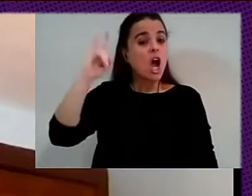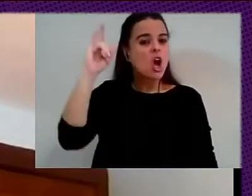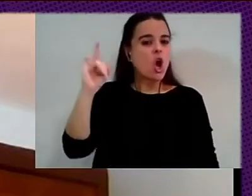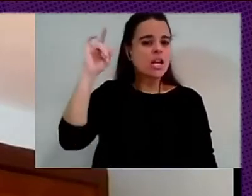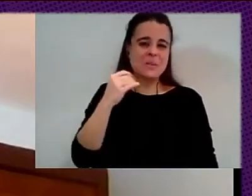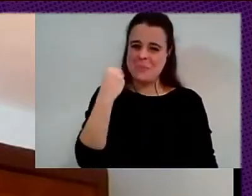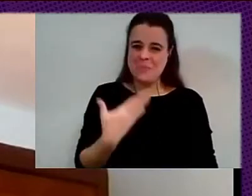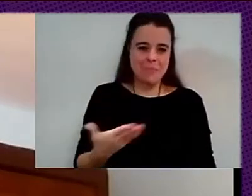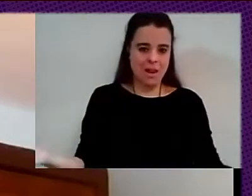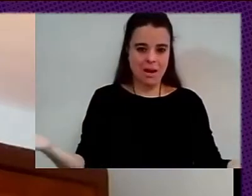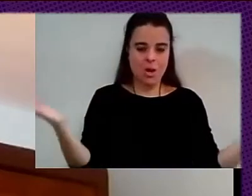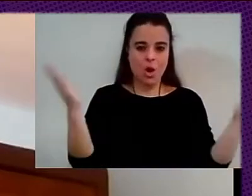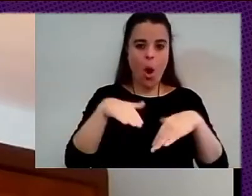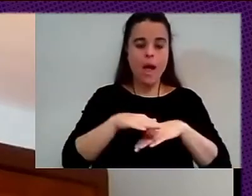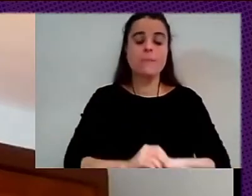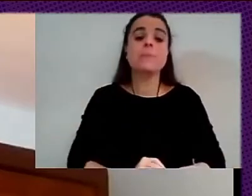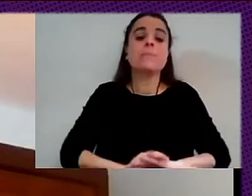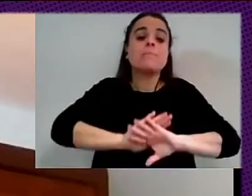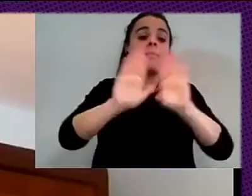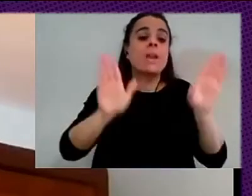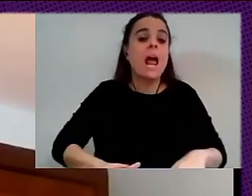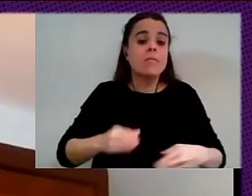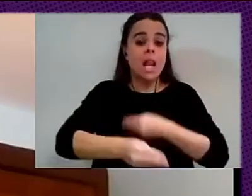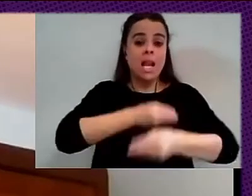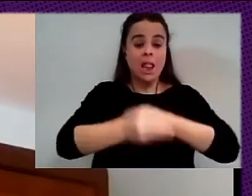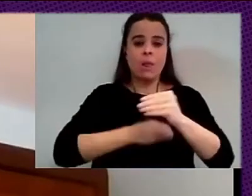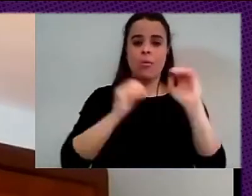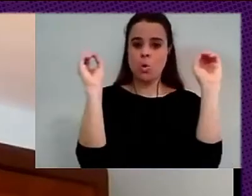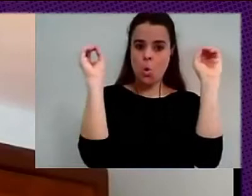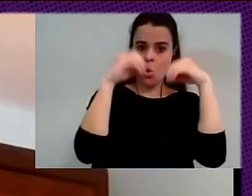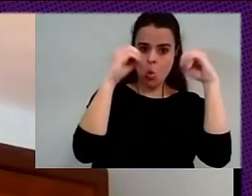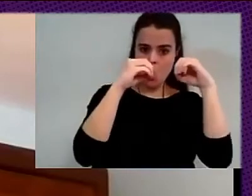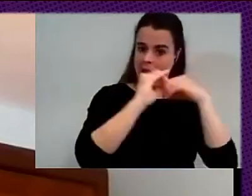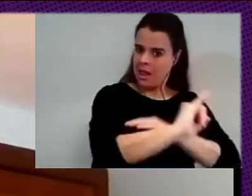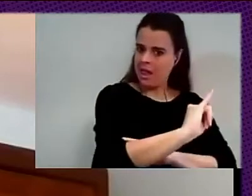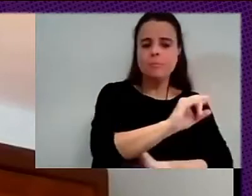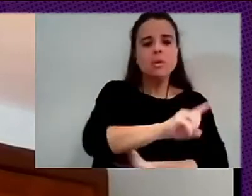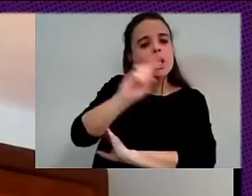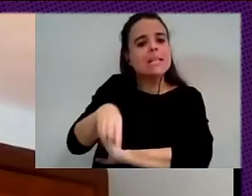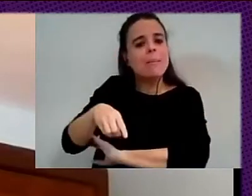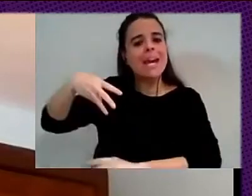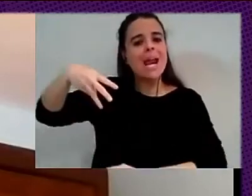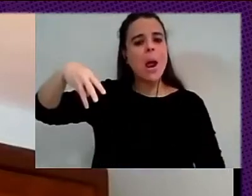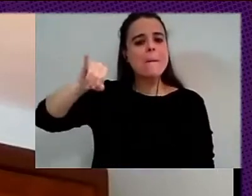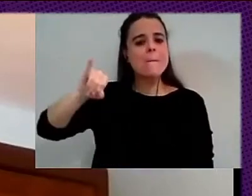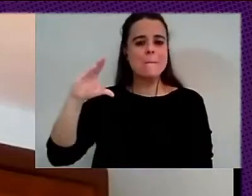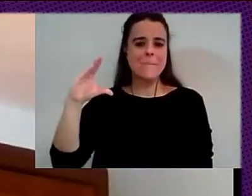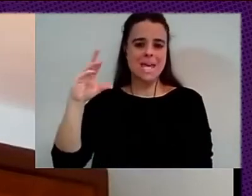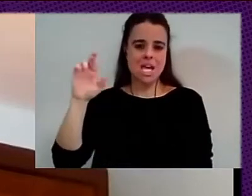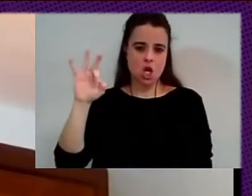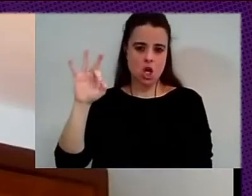then on top of that, so you see that there's an education technology